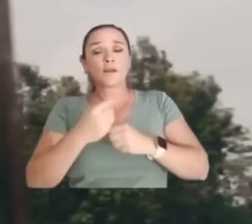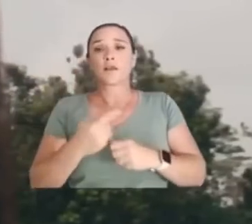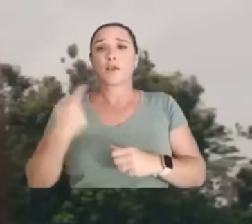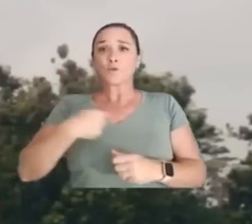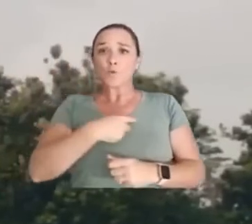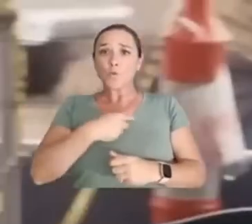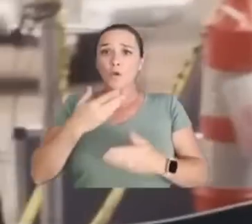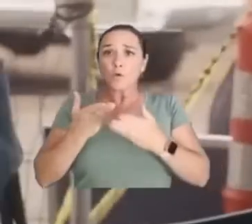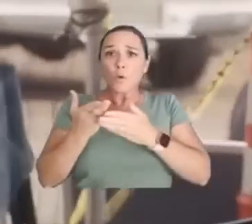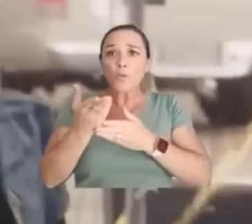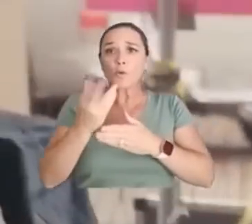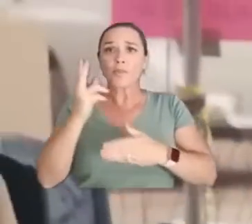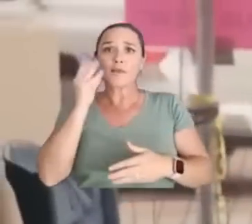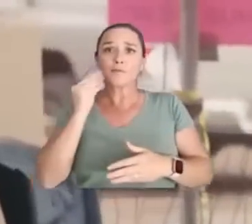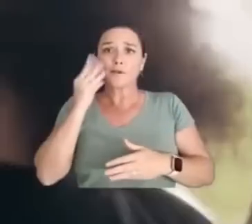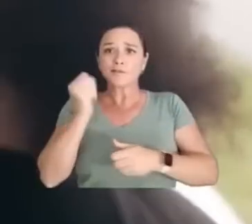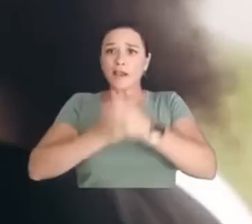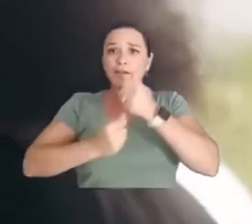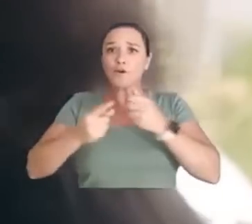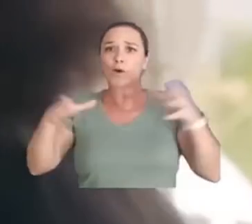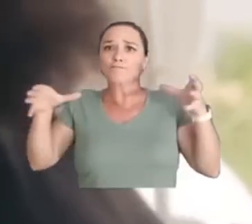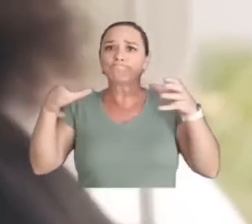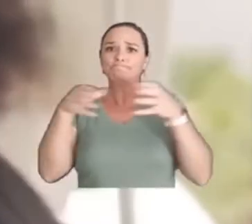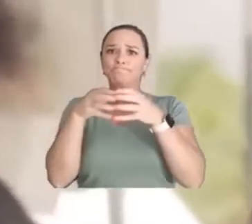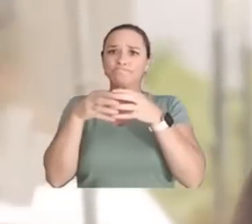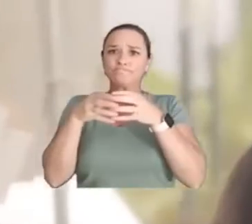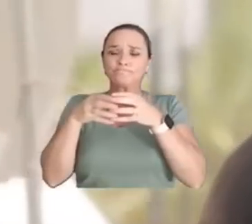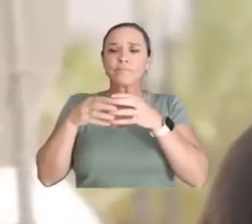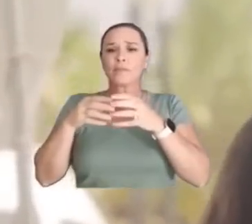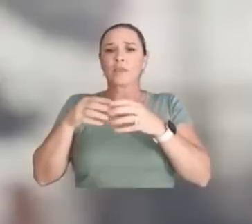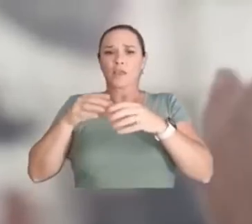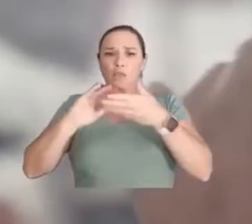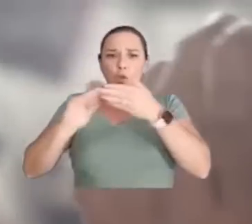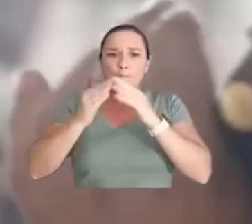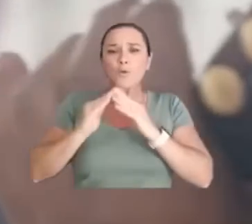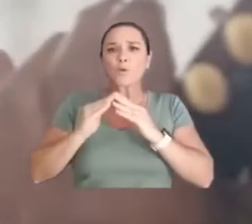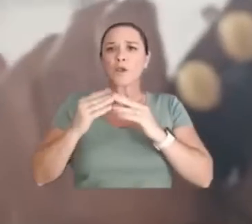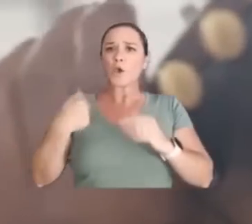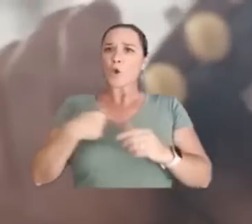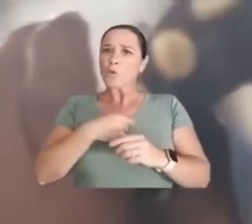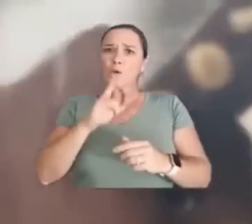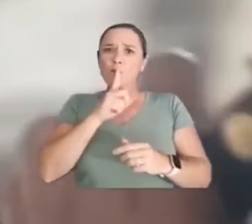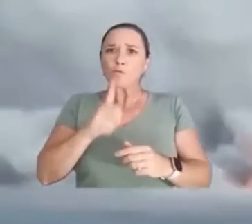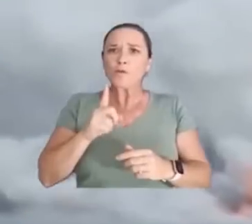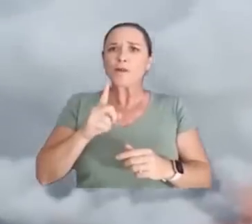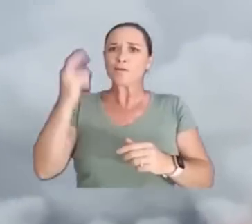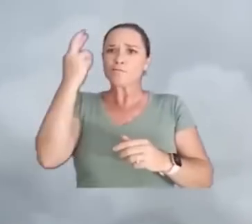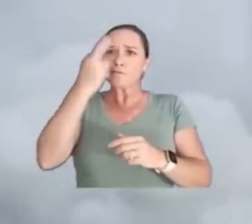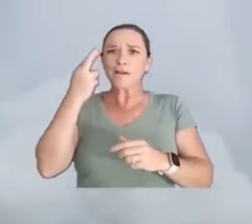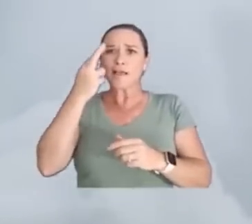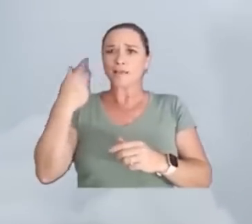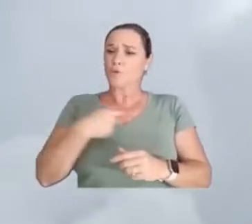we're growing closer together as a community. When tragedies like this strike, you really realize how much you need each other.